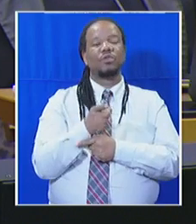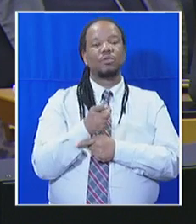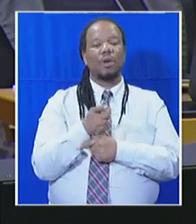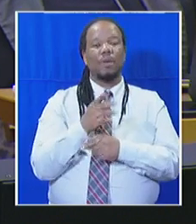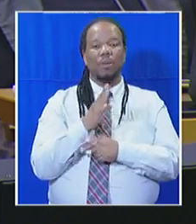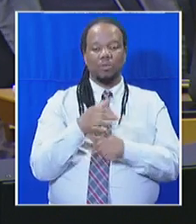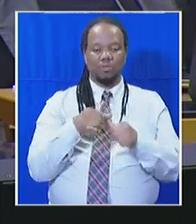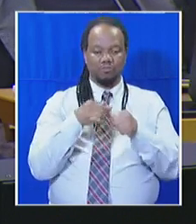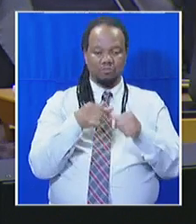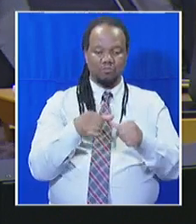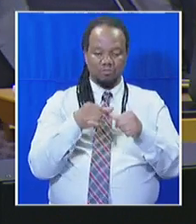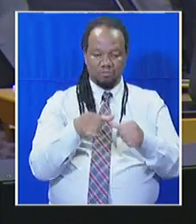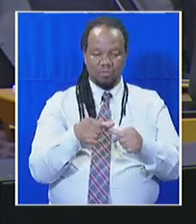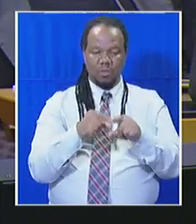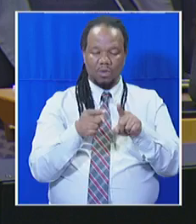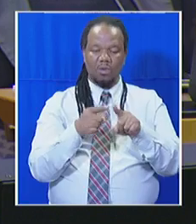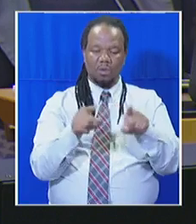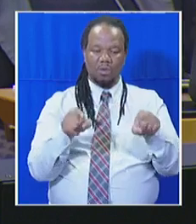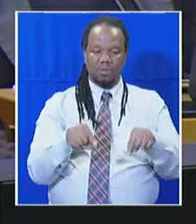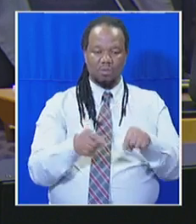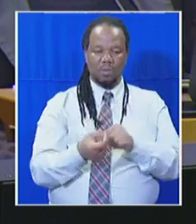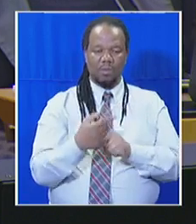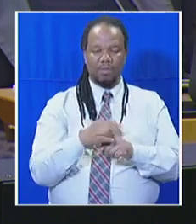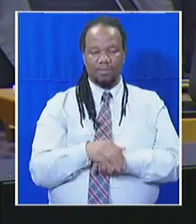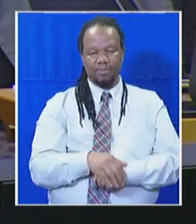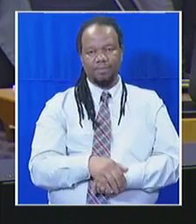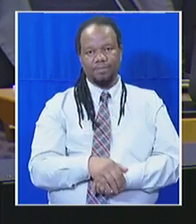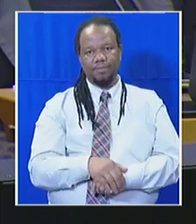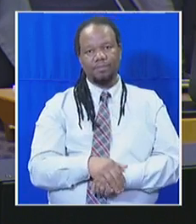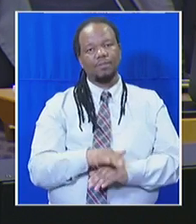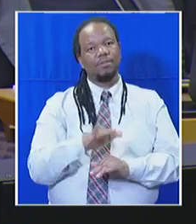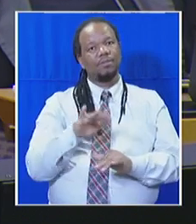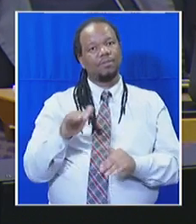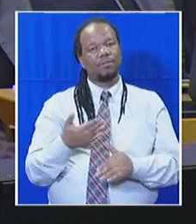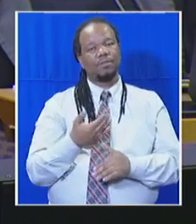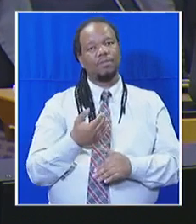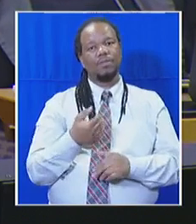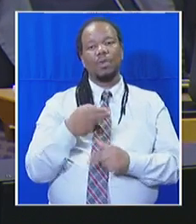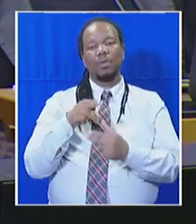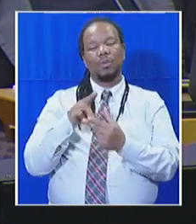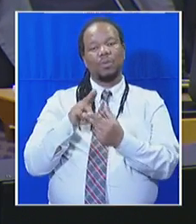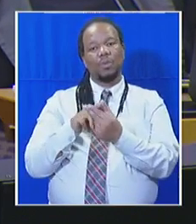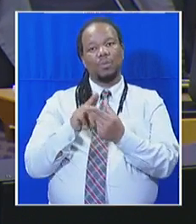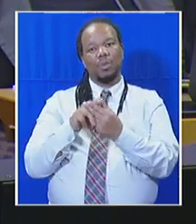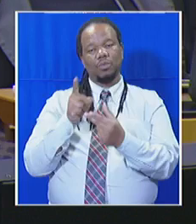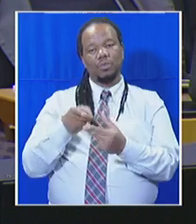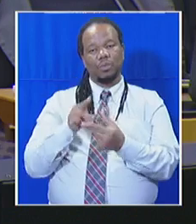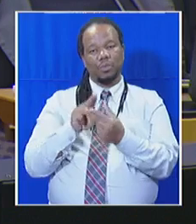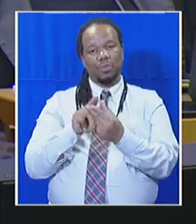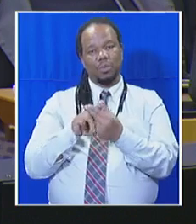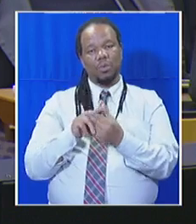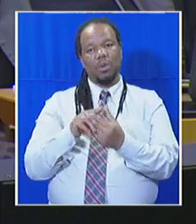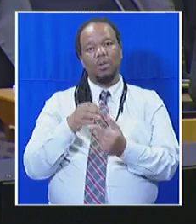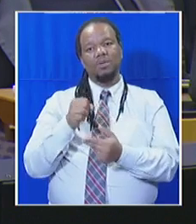teaching and learning occur in the classroom. Teacher unions, including the South African Democratic Teachers Unions, are